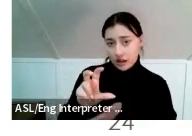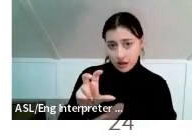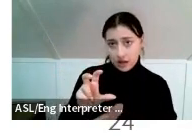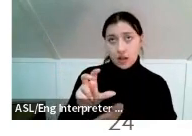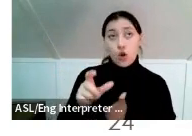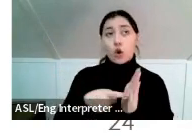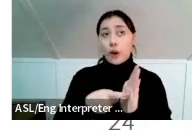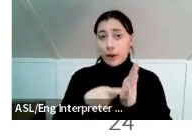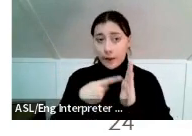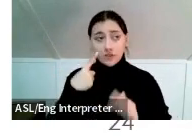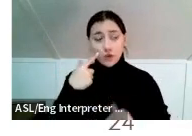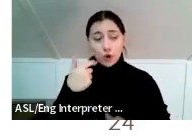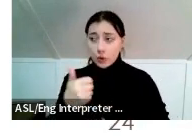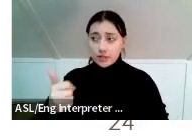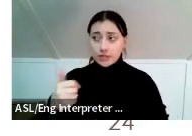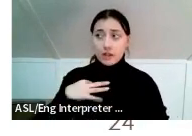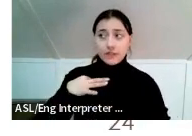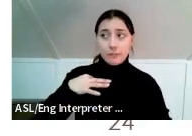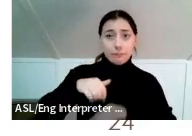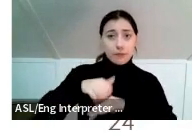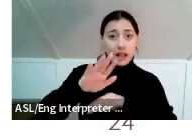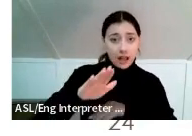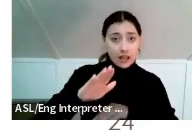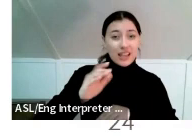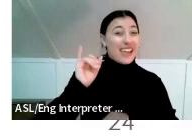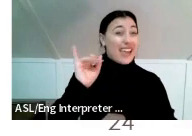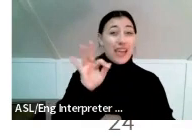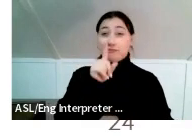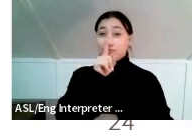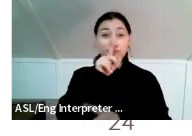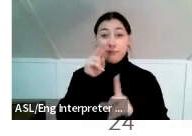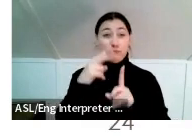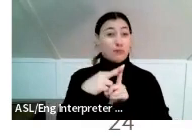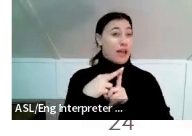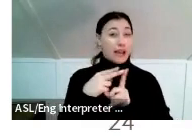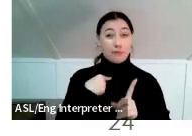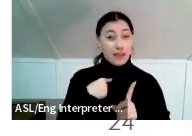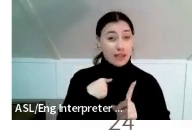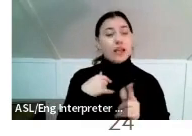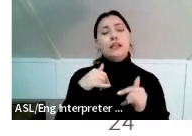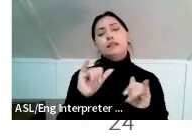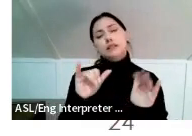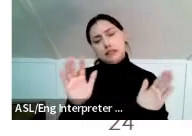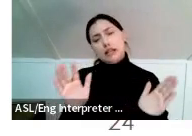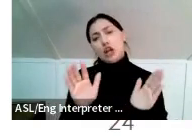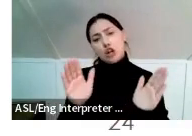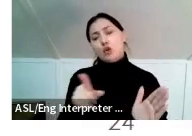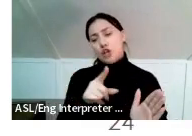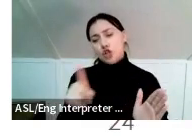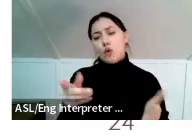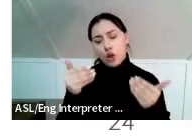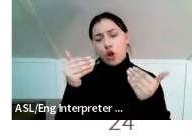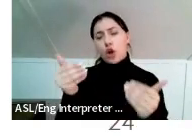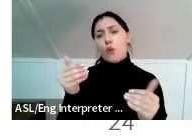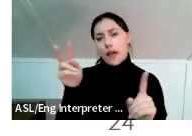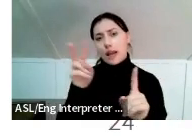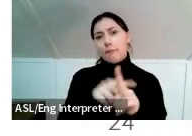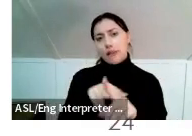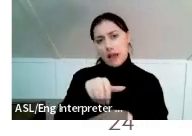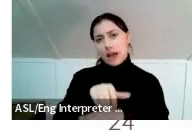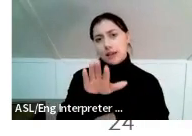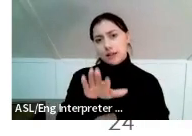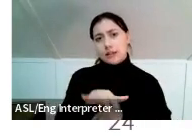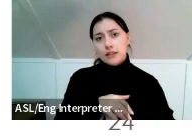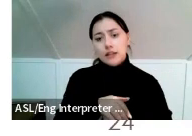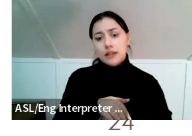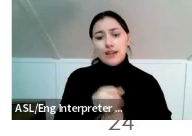applying. Even if none of these apply to you, you should still be encouraged to go ahead and apply. It's